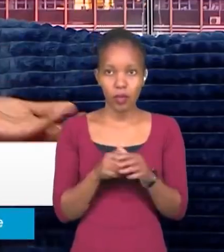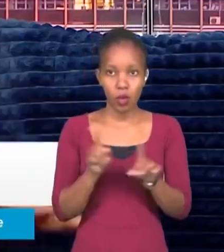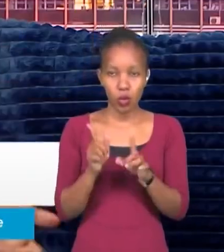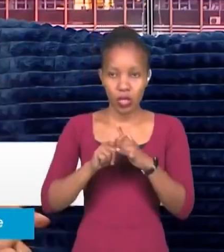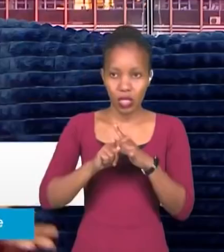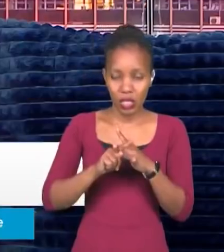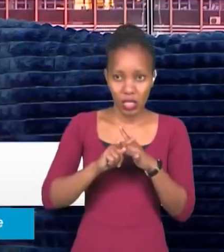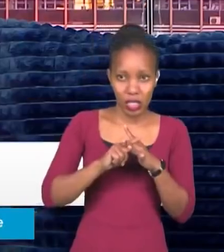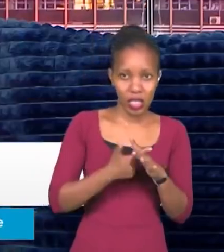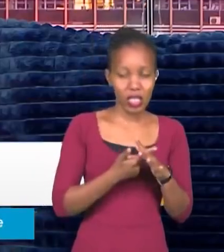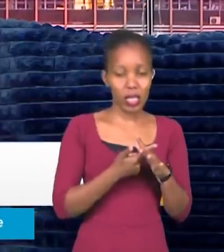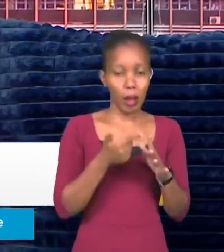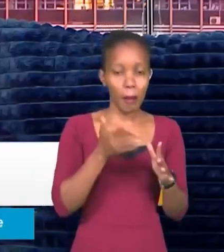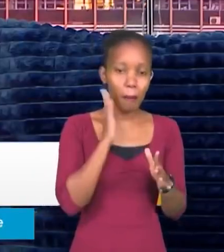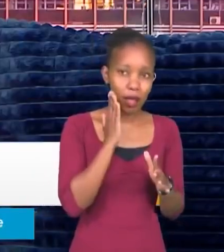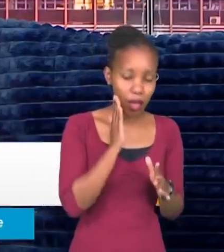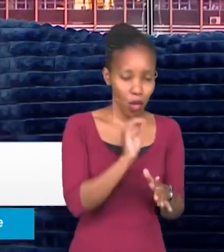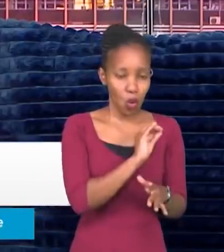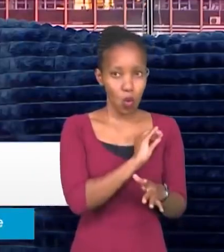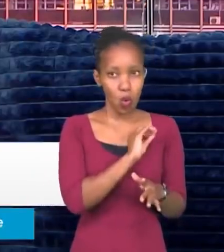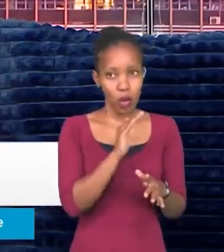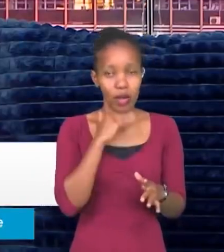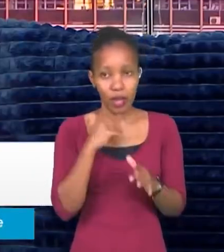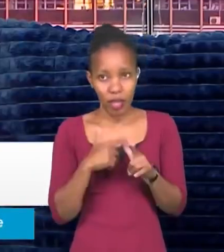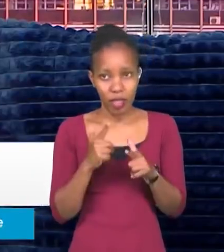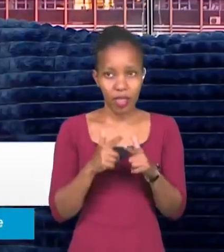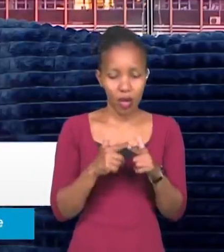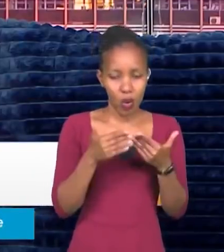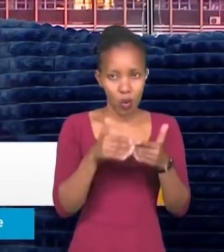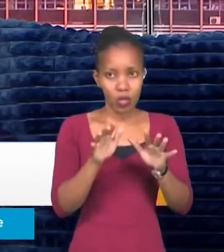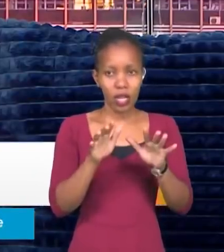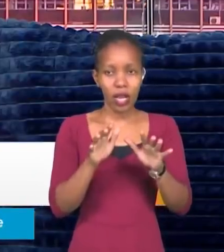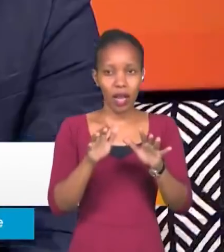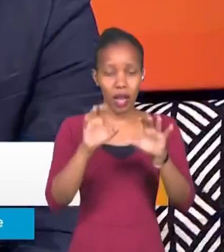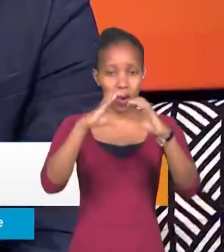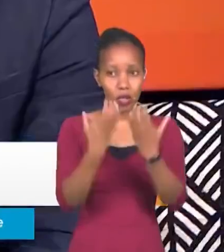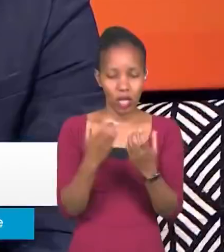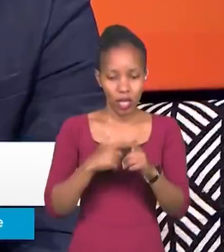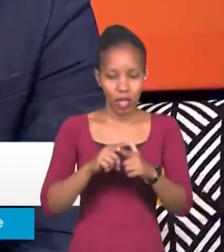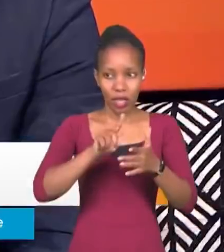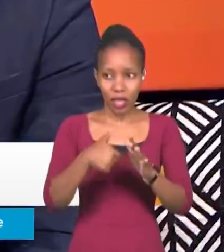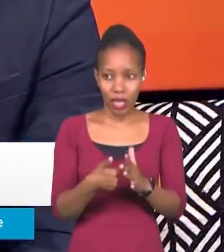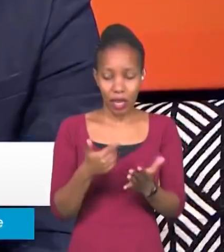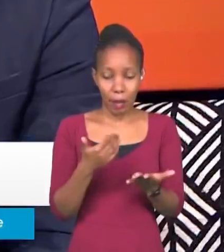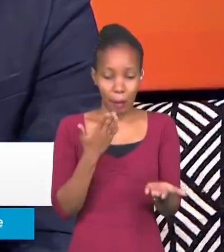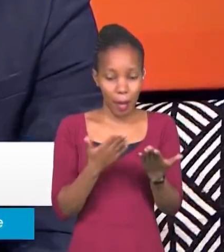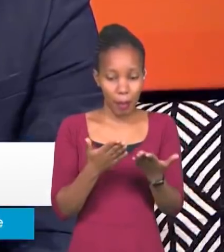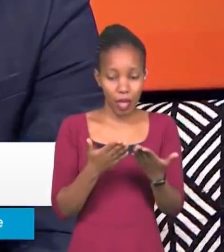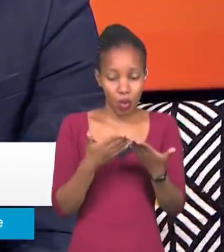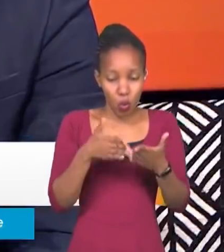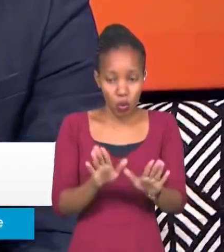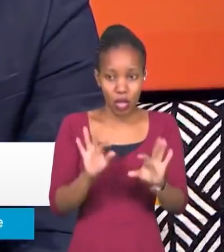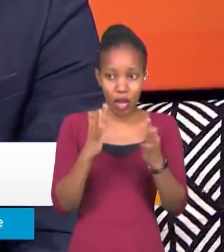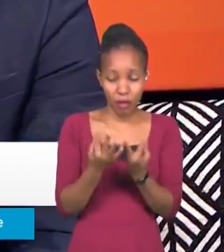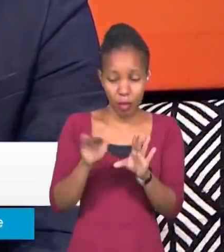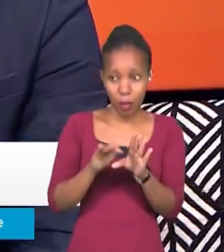losing her mother's keys, mm-hmm, and a watch, and then she loses a continent, then, you know, yeah, and then you lose a loved one. Yeah, yeah. And when you